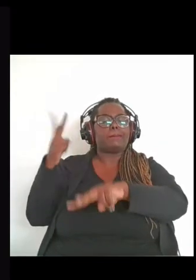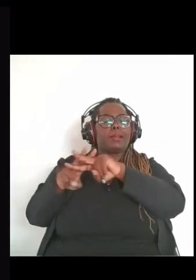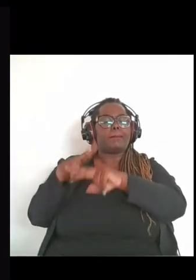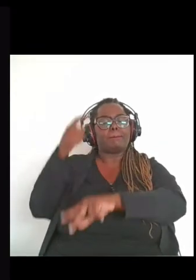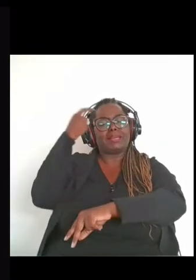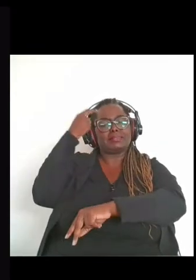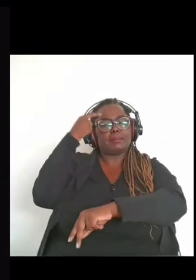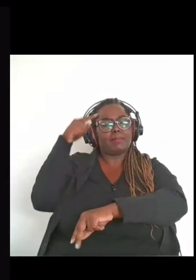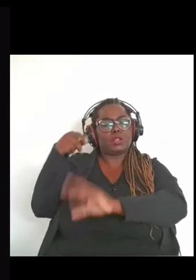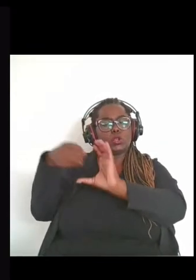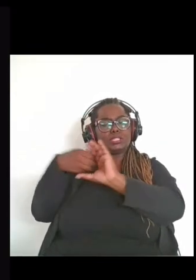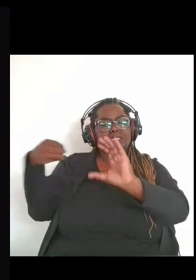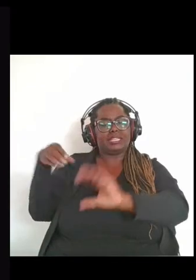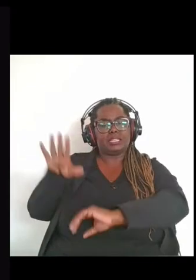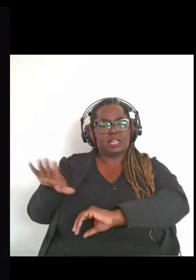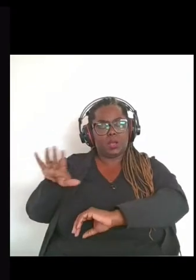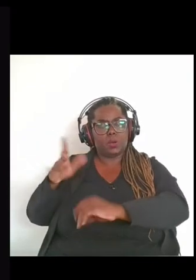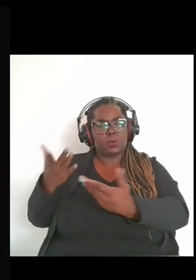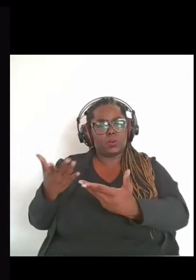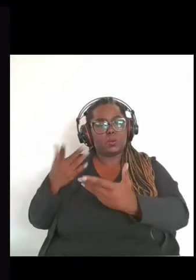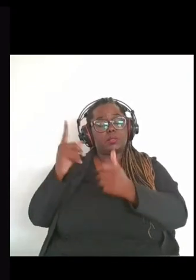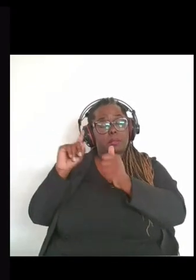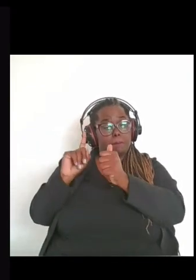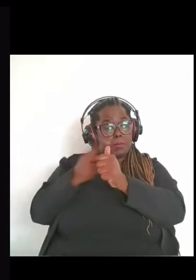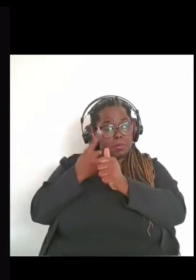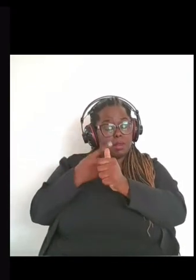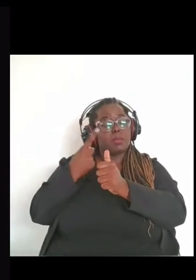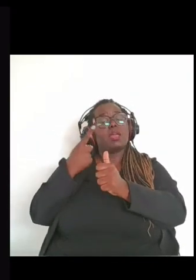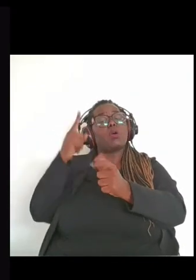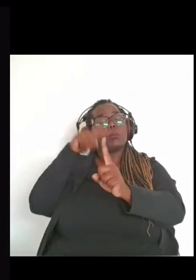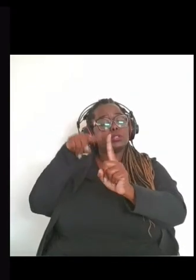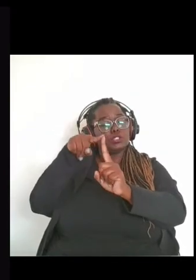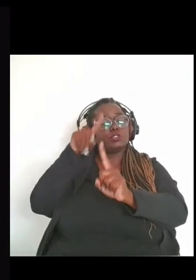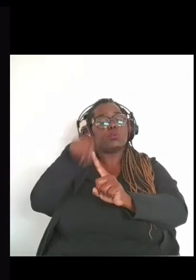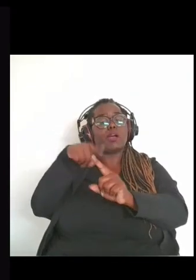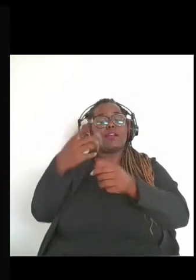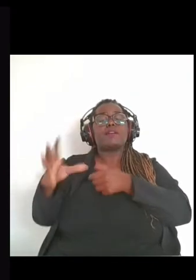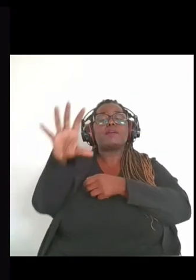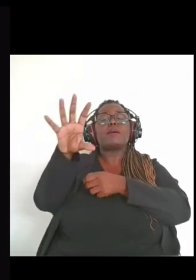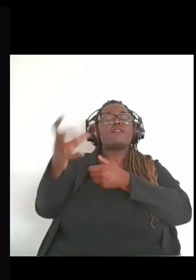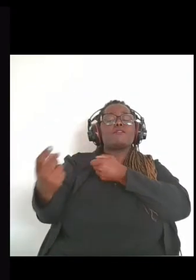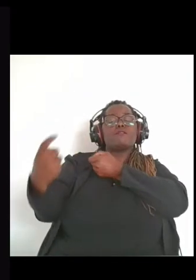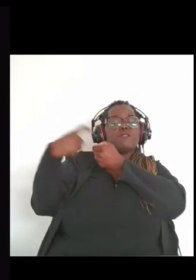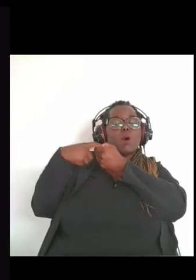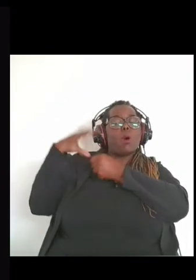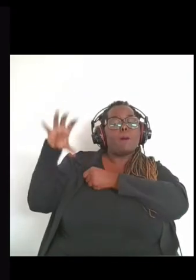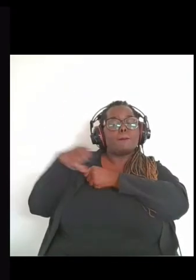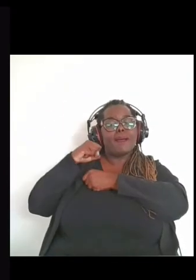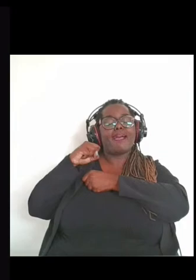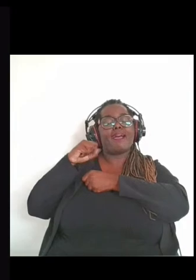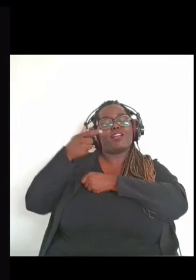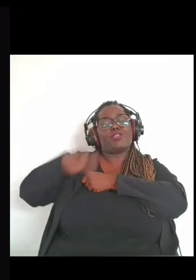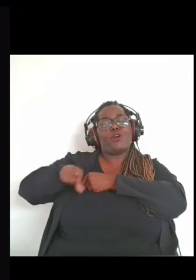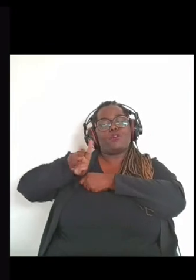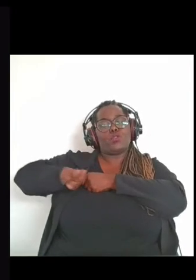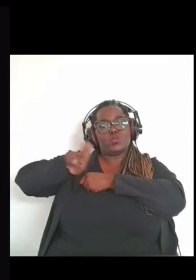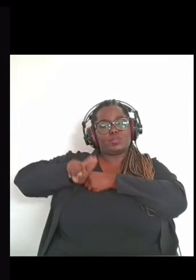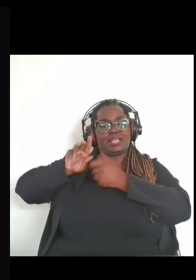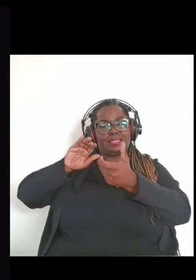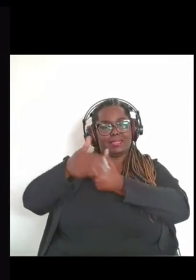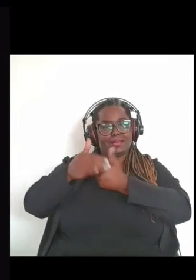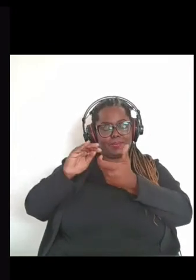term um if you if you ask many activists they probably wouldn't use it uh because they still